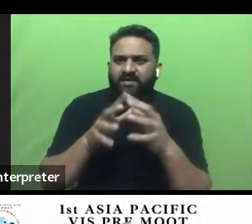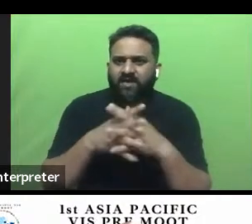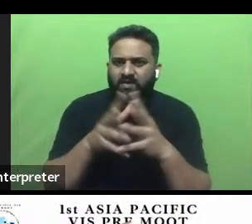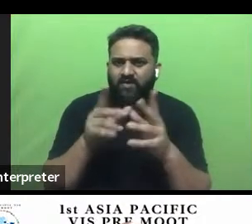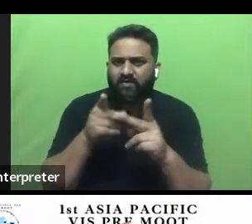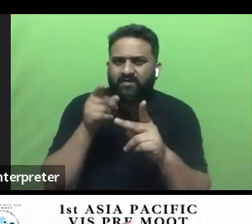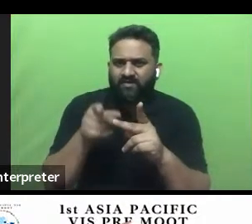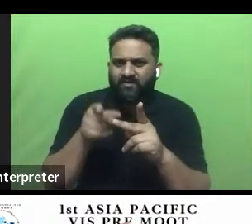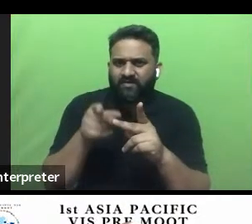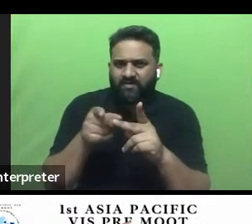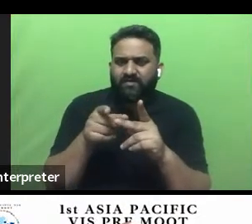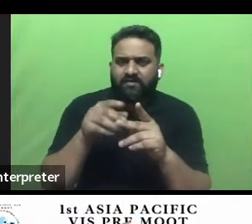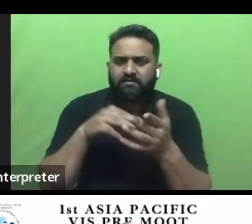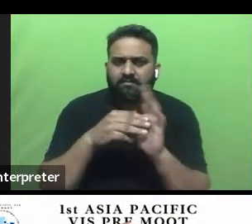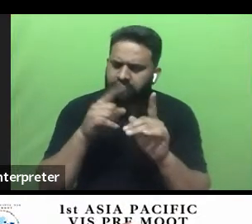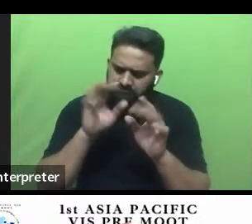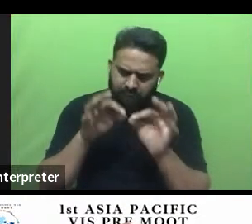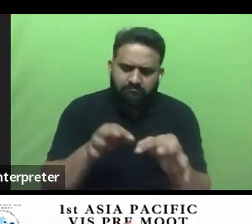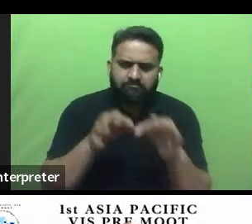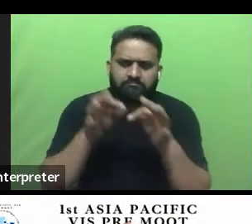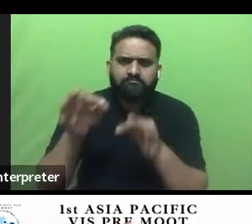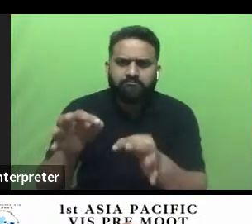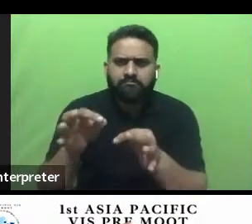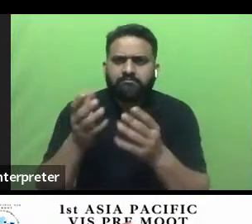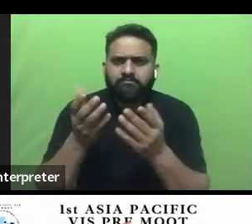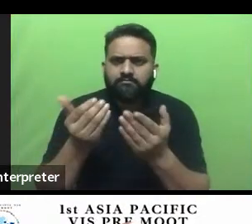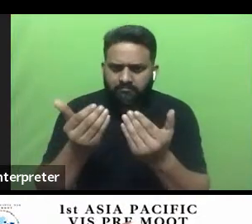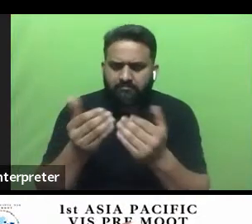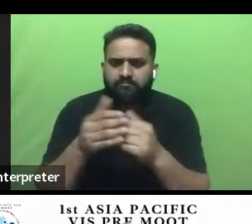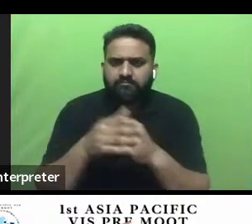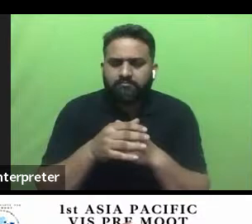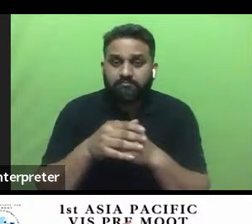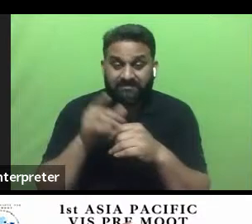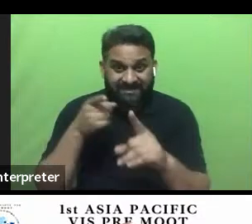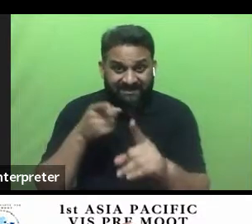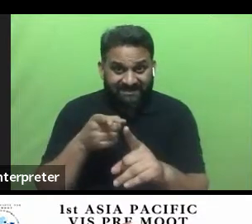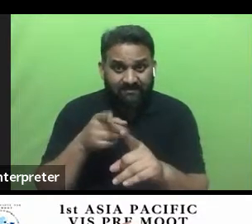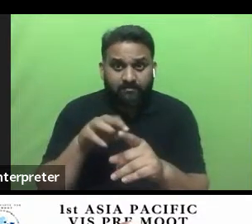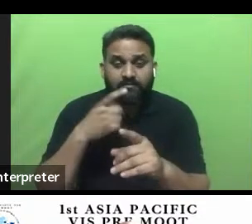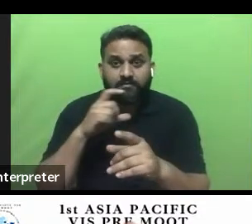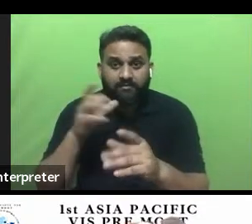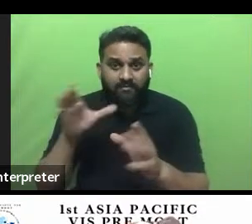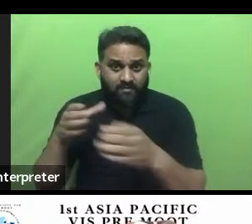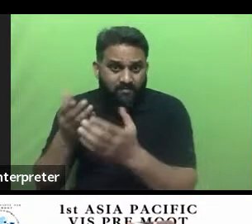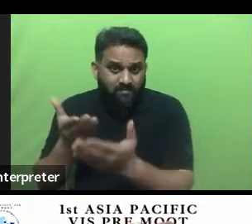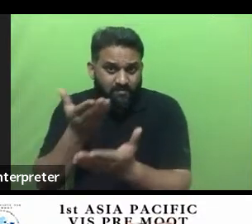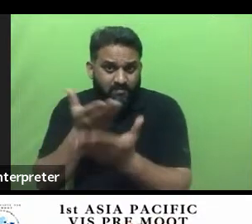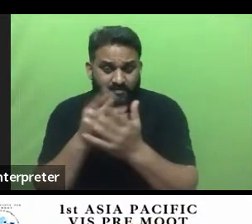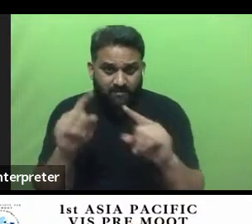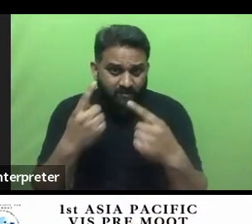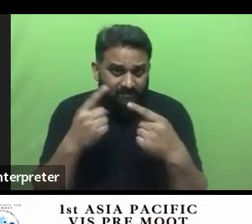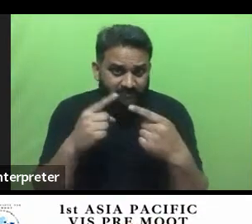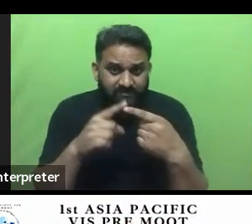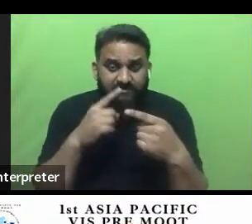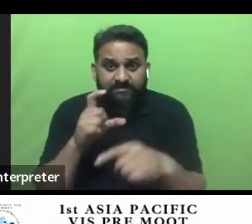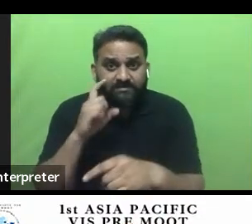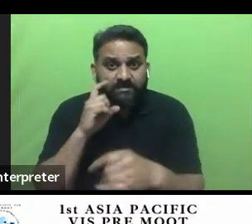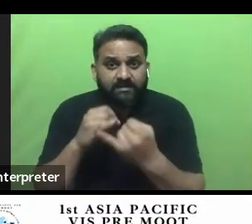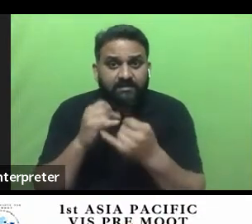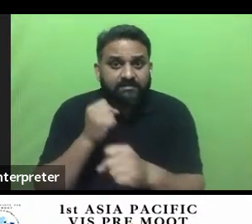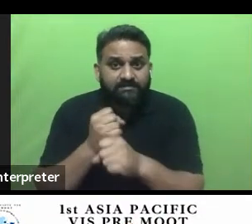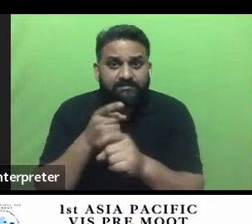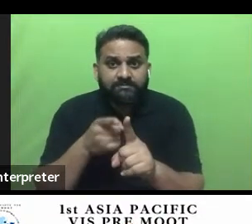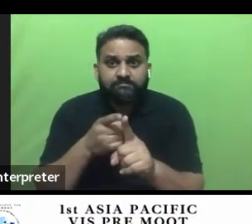should also be extended to the arbitration clause, in that case, the claimant submits first that the CISG should not be applied